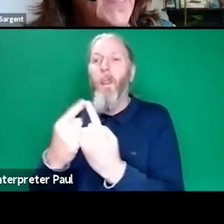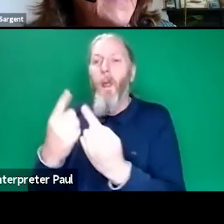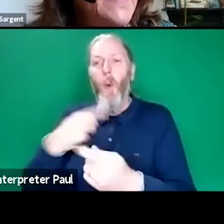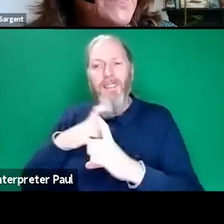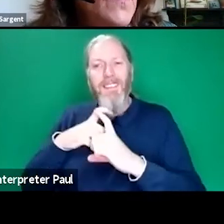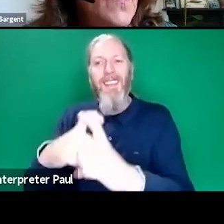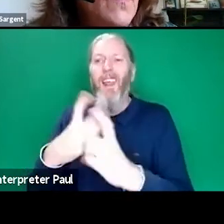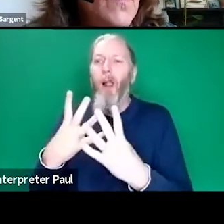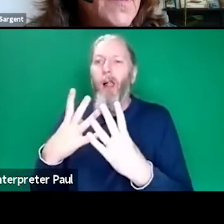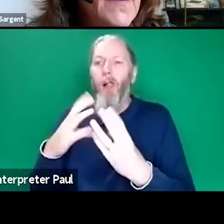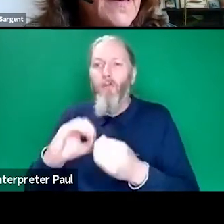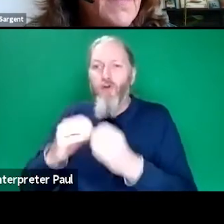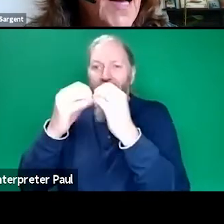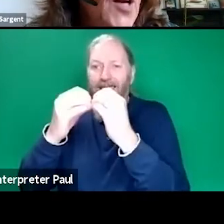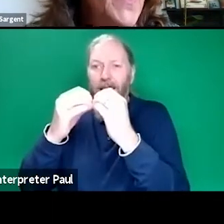and